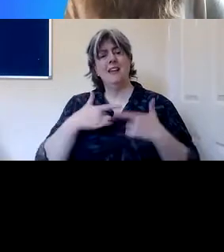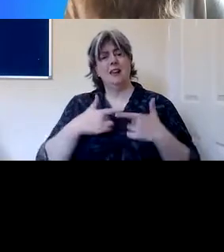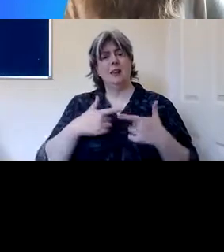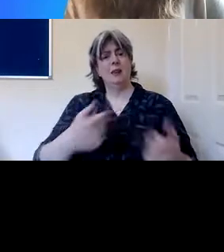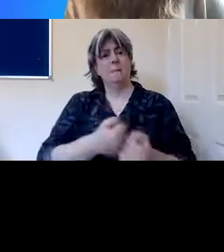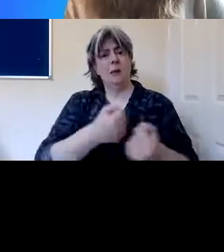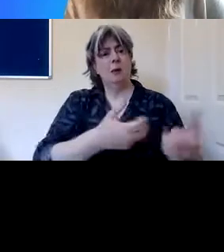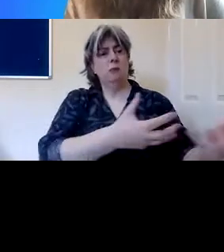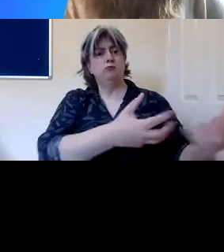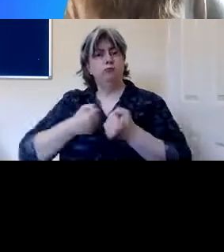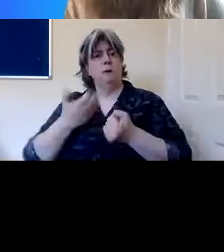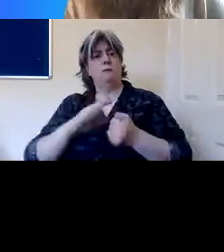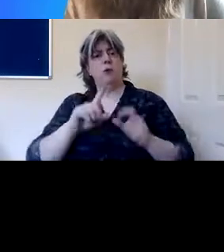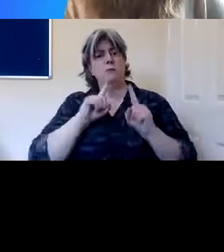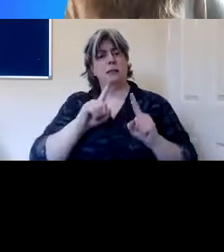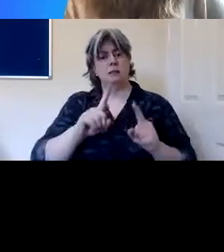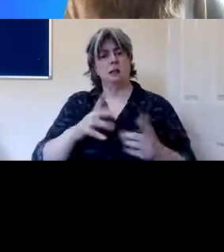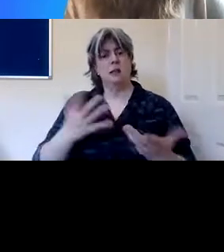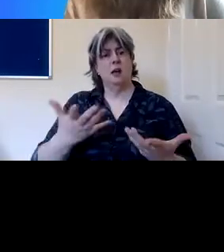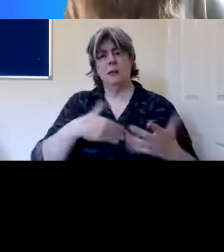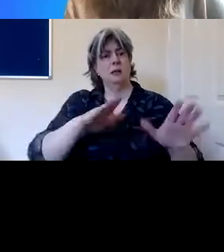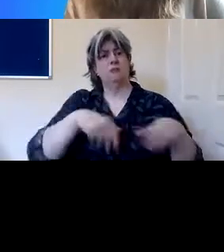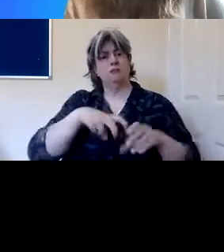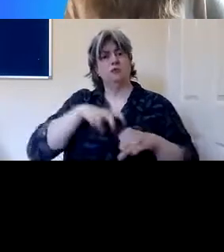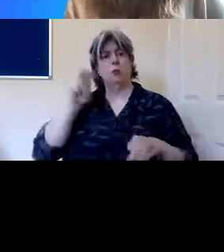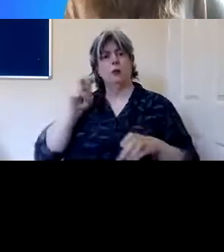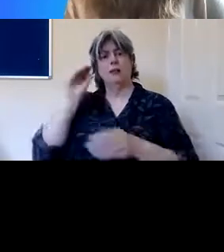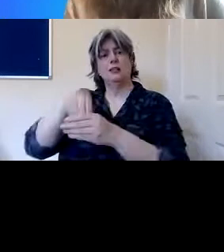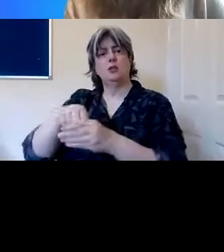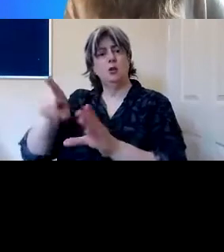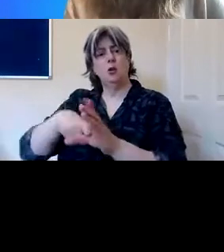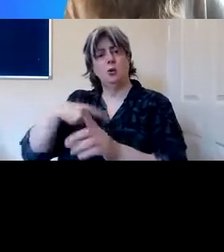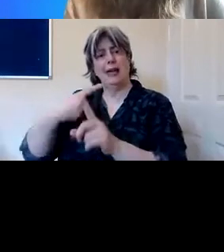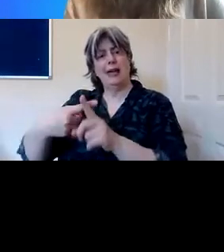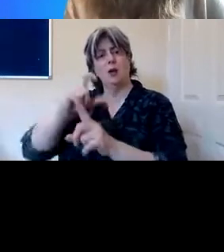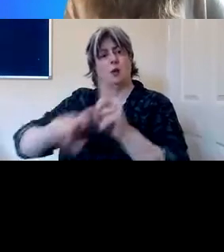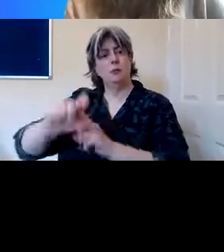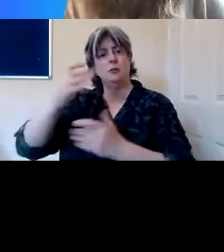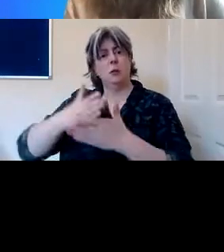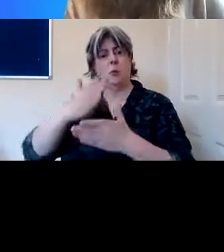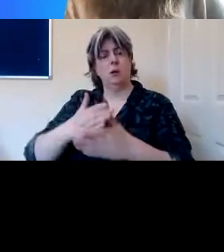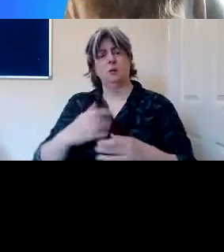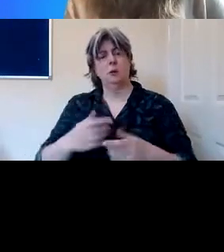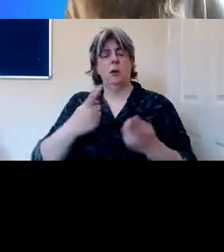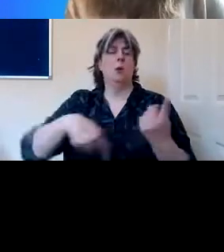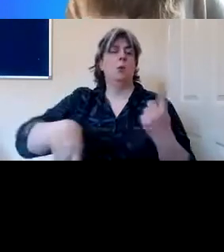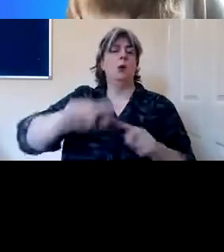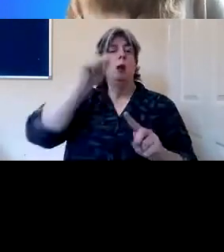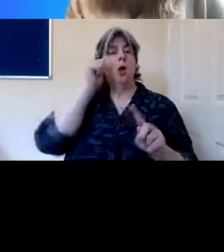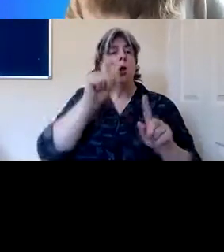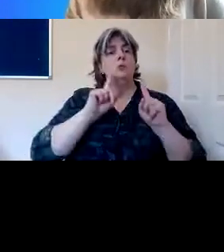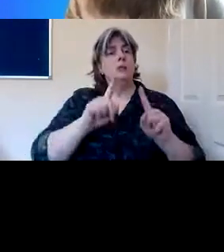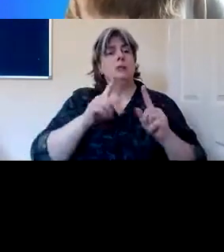to be there anymore and headed off into youth and community work. And we know the pressures that are on teachers now and bringing about this